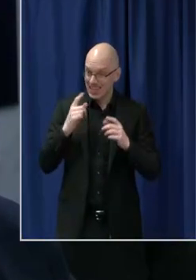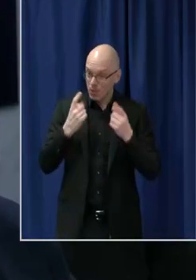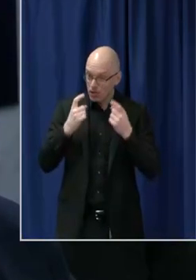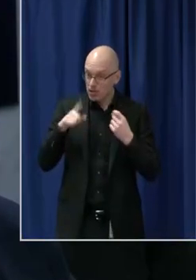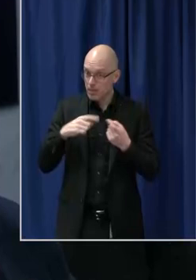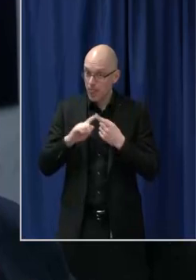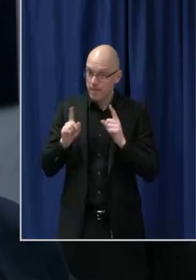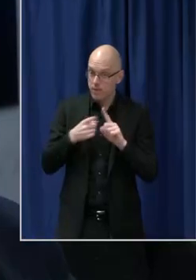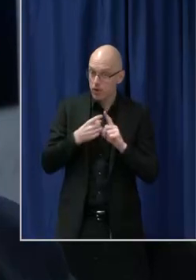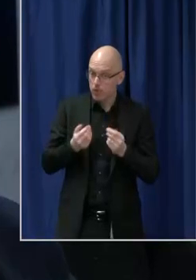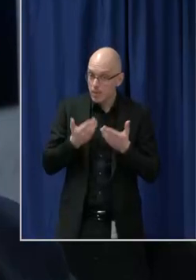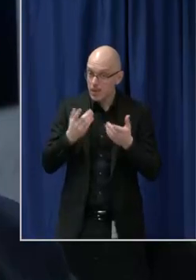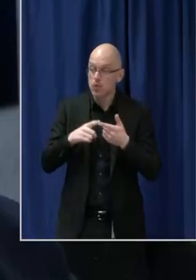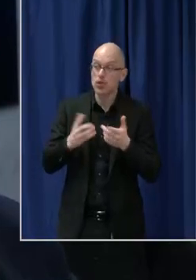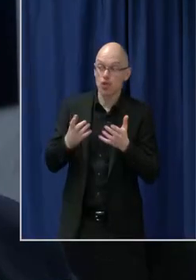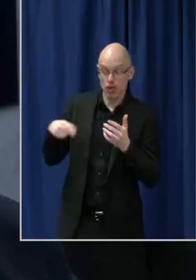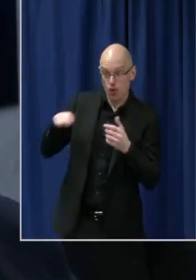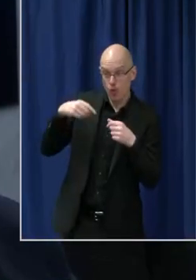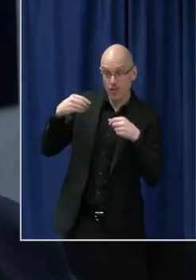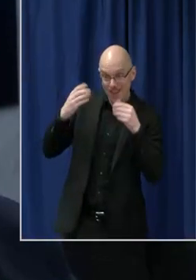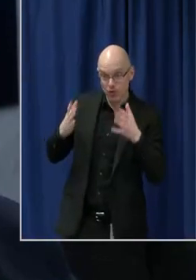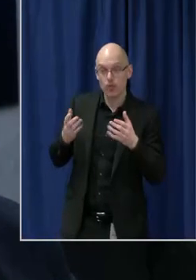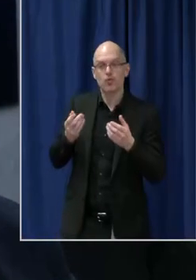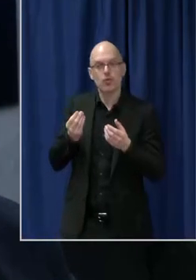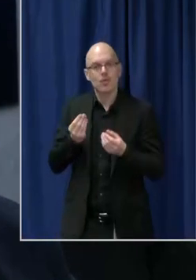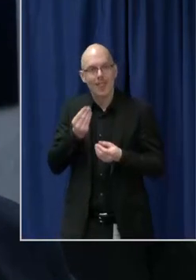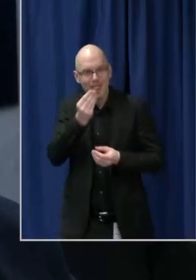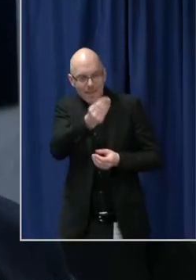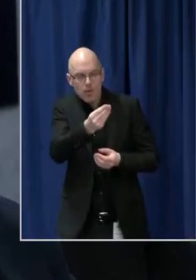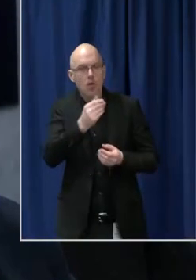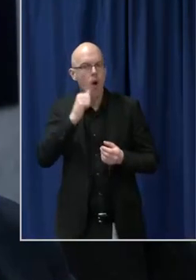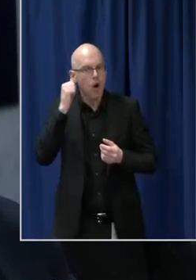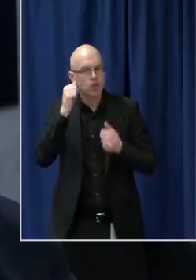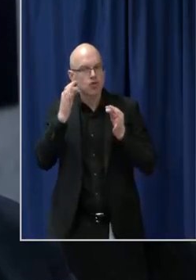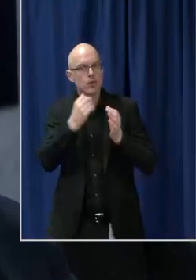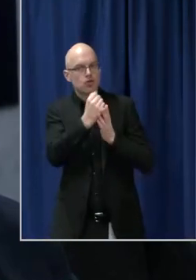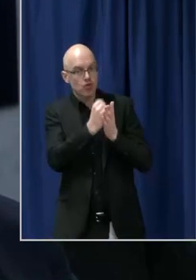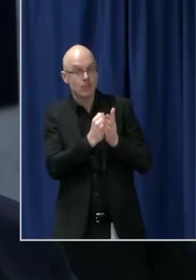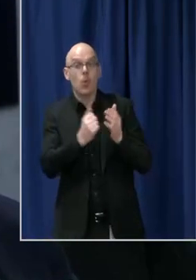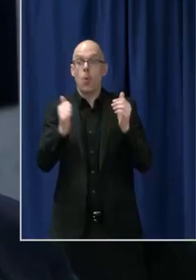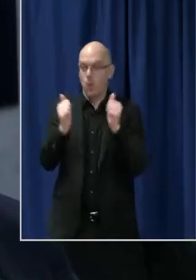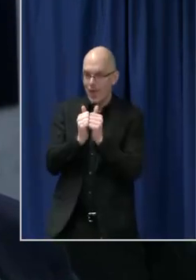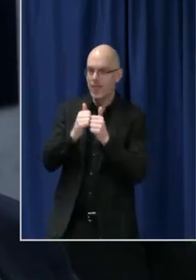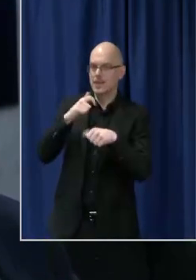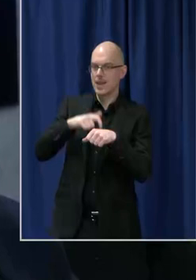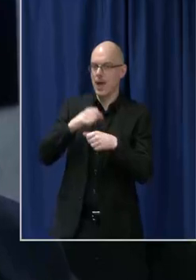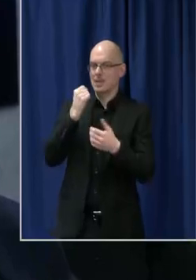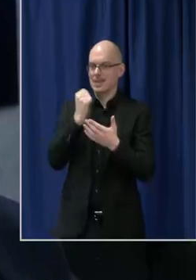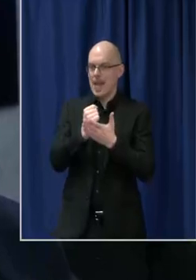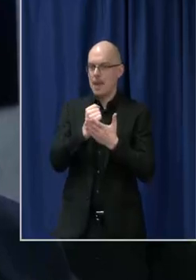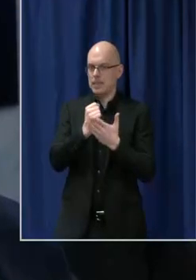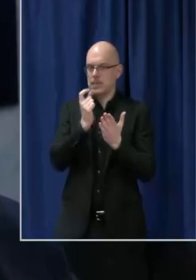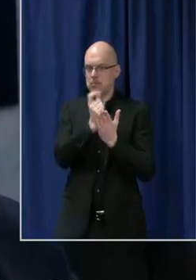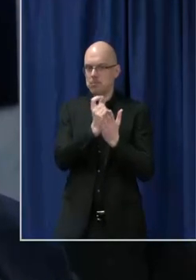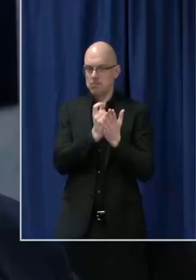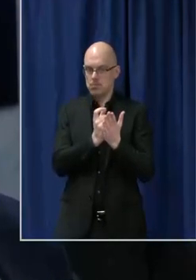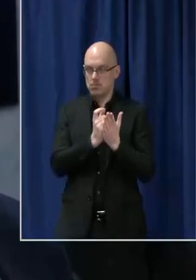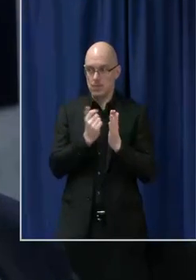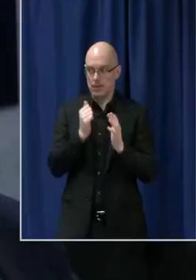recommendation to encourage vendors to deliver audio description scripts with timestamps?